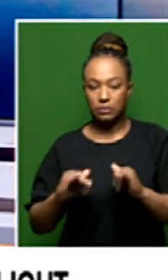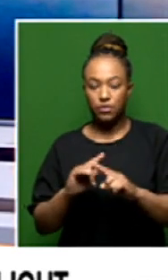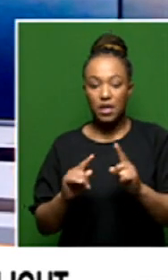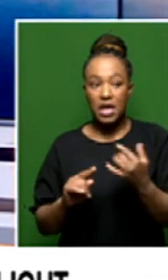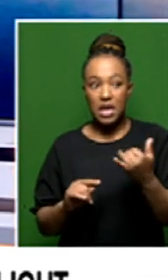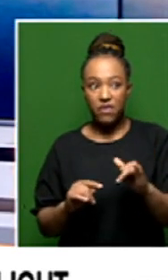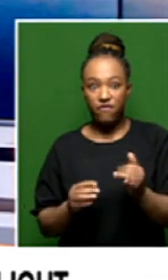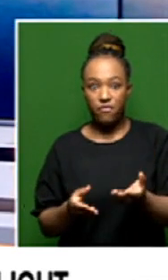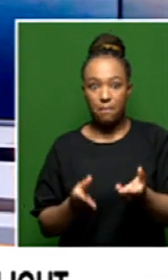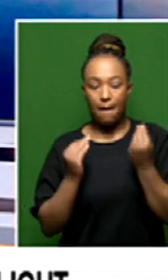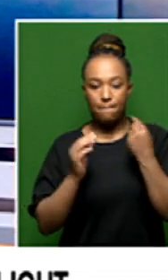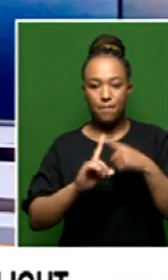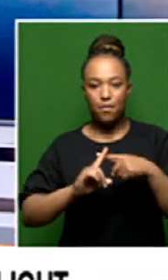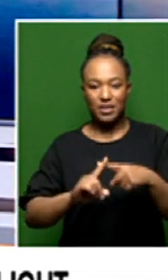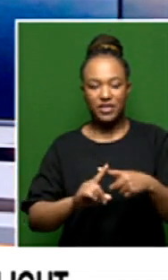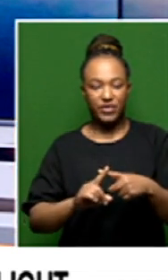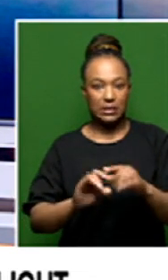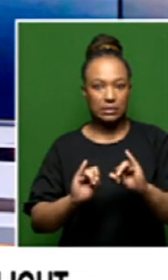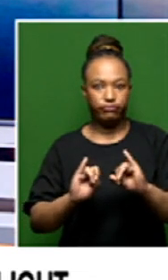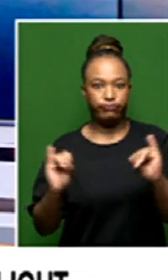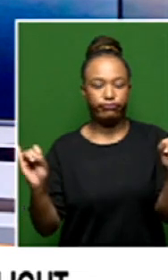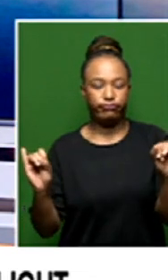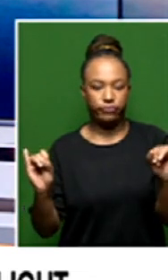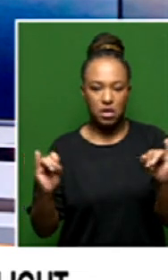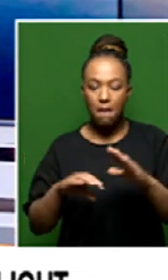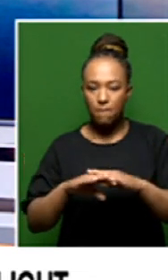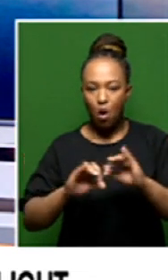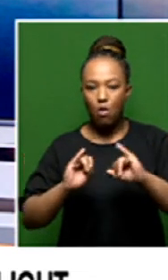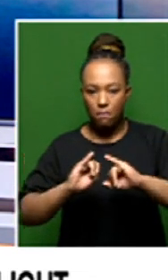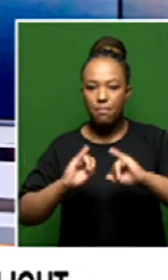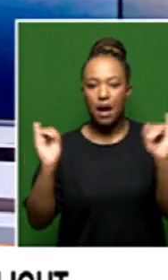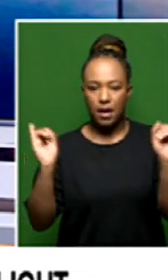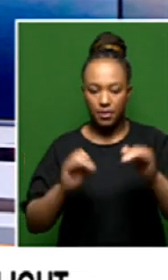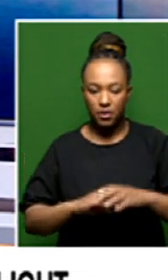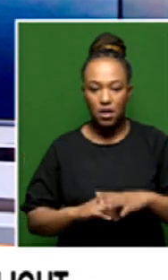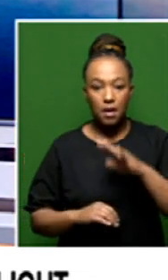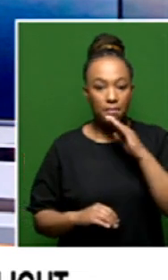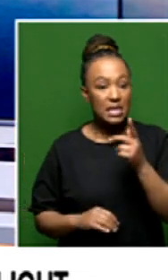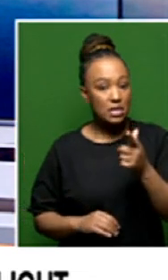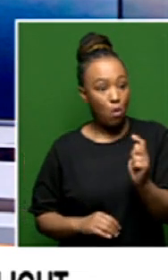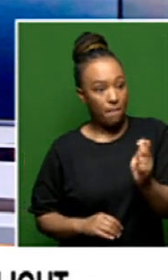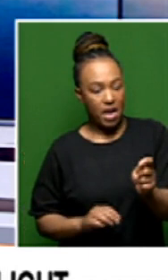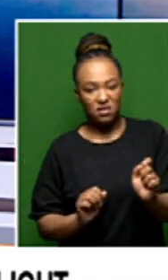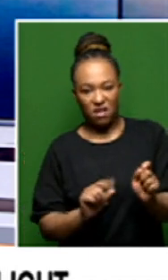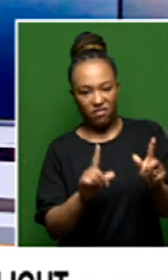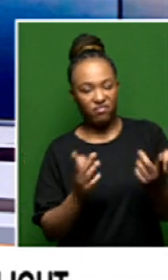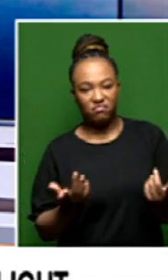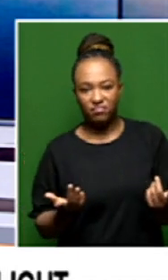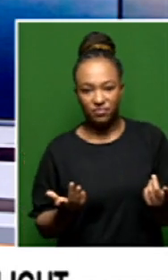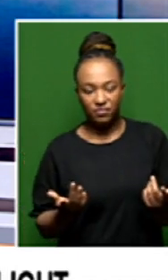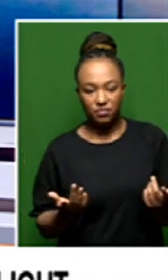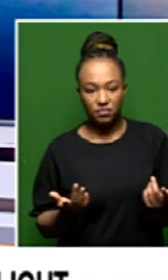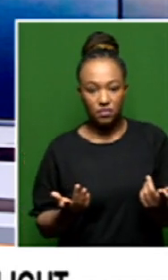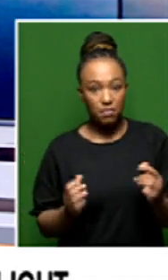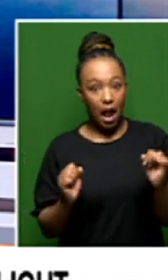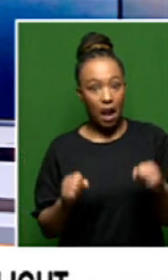does, that test comes through. For some of us, an additional 10 days That's in a big the hotel. Problem. At your own expense, and you don't know what's going on. Are